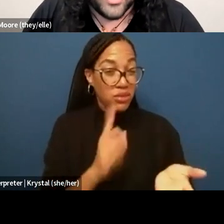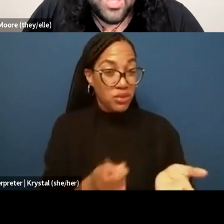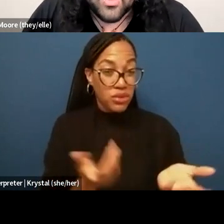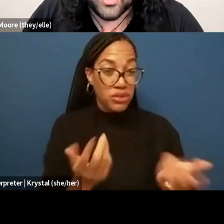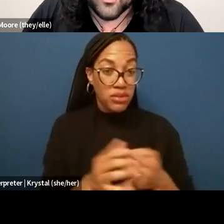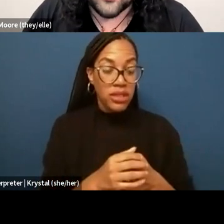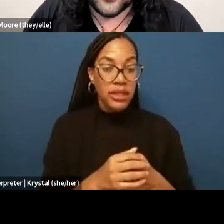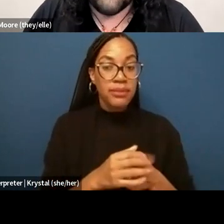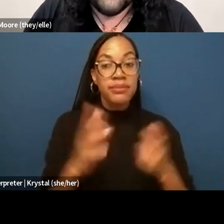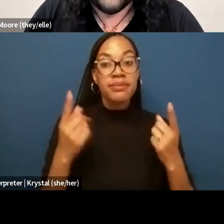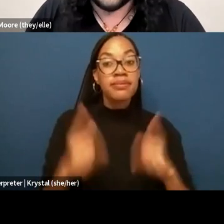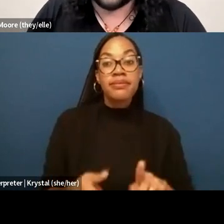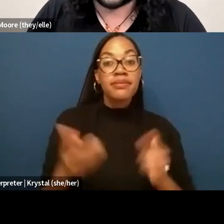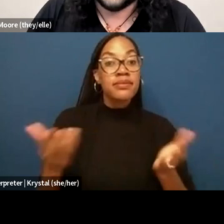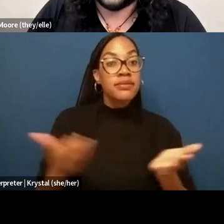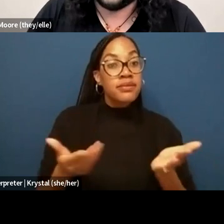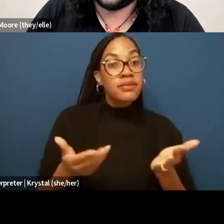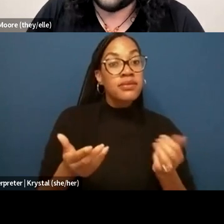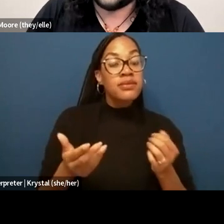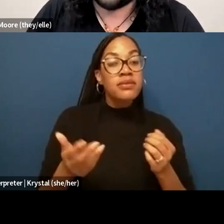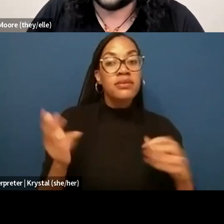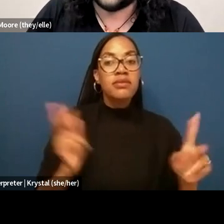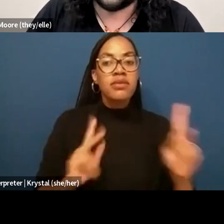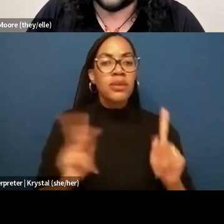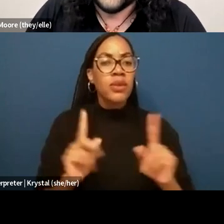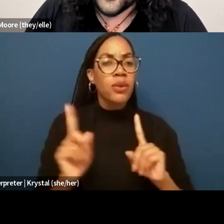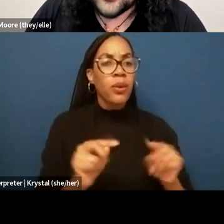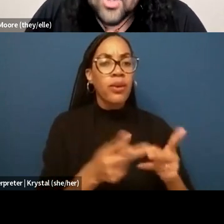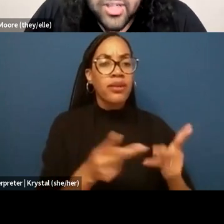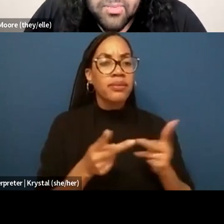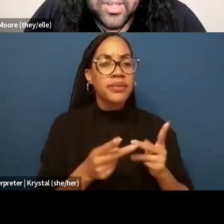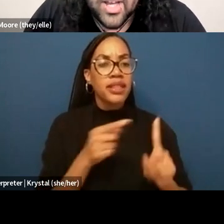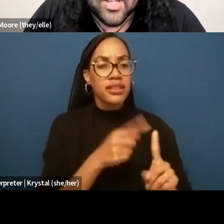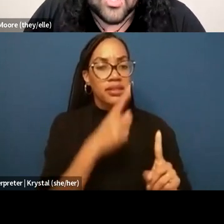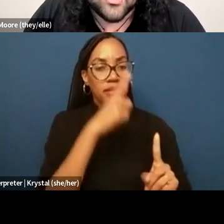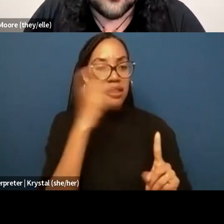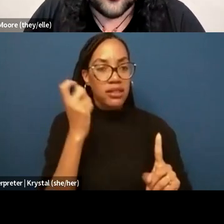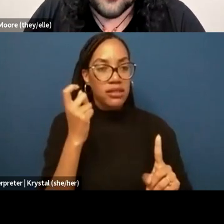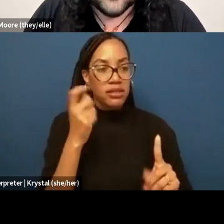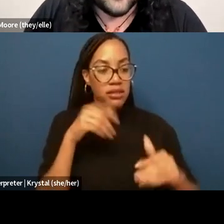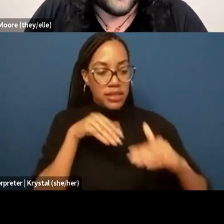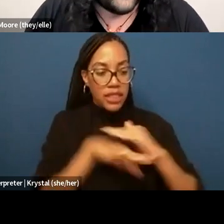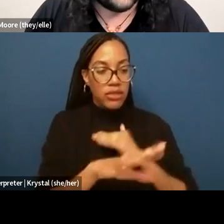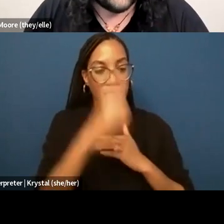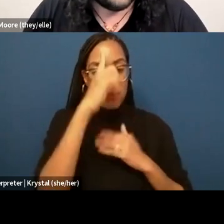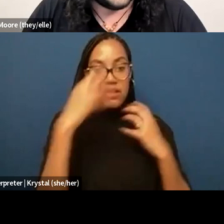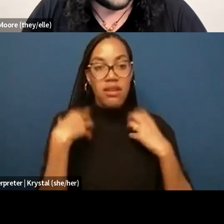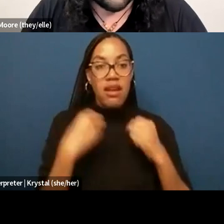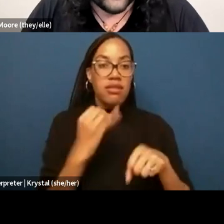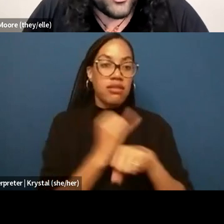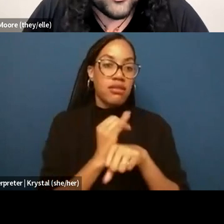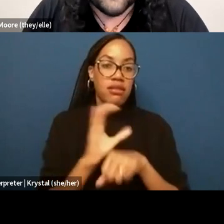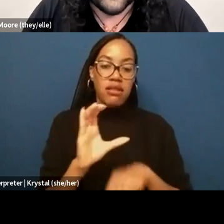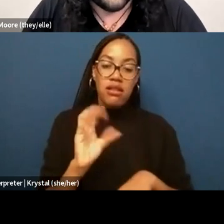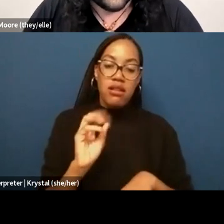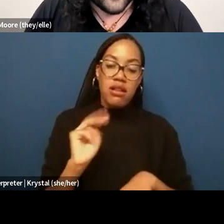And what was happening was that people were turning to these spaces because they were entering the mental health system or the mental health industrial complex